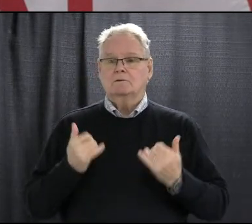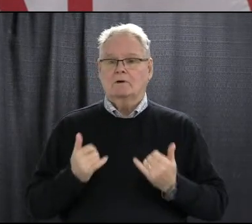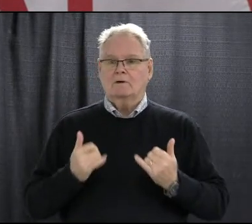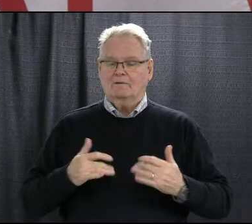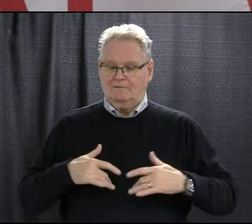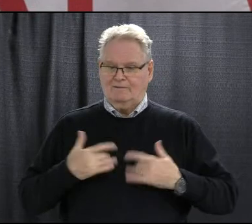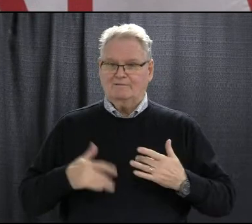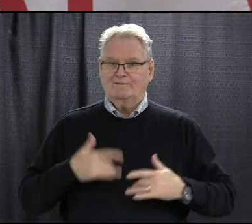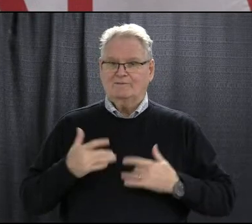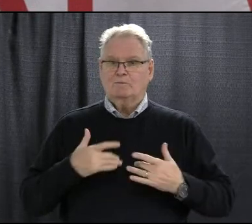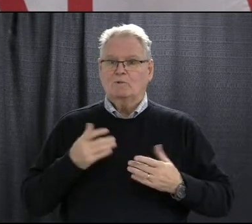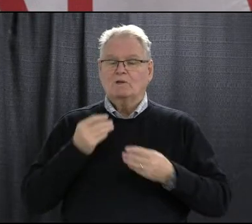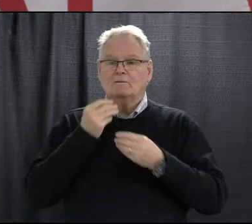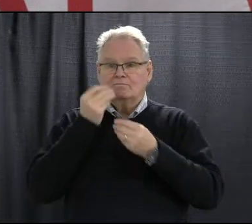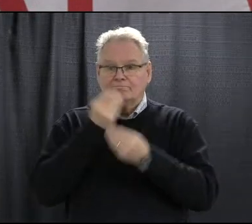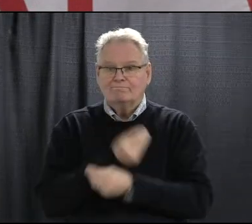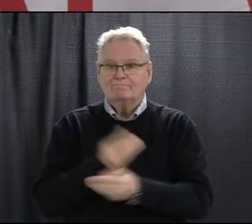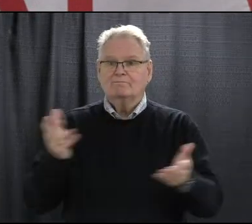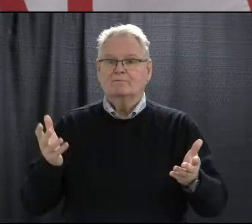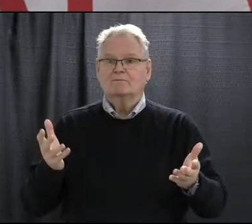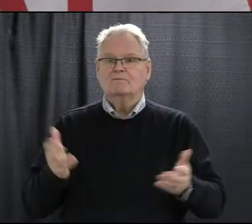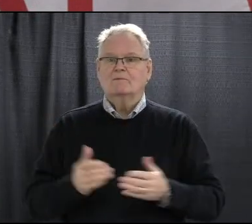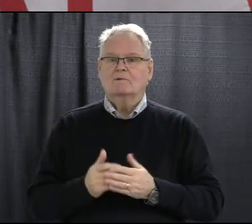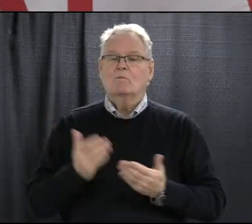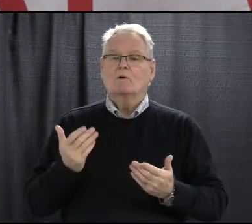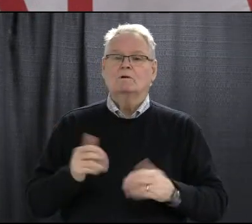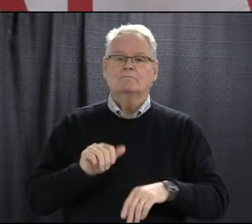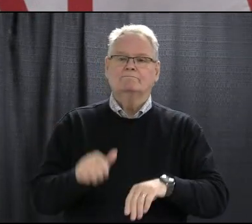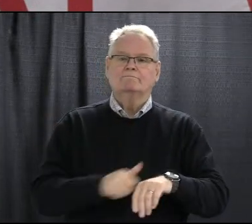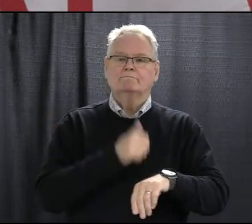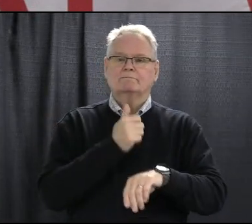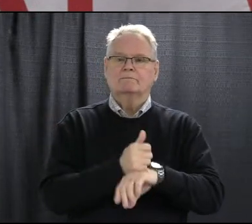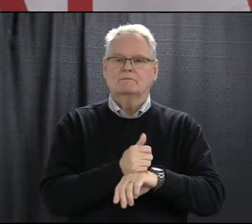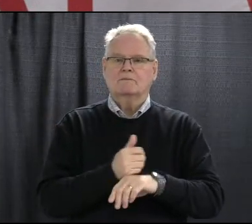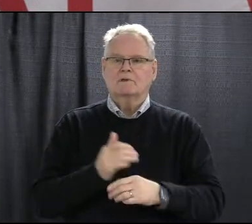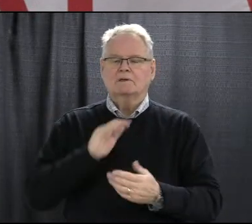Provincial Government is creating Centres of Excellence in Aging.